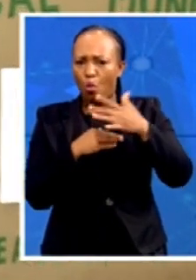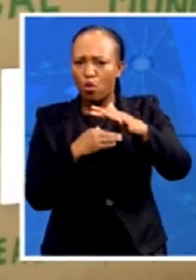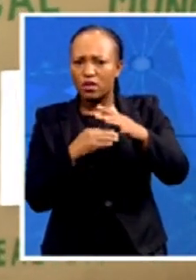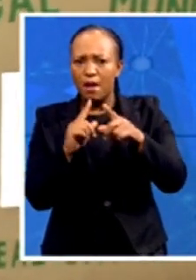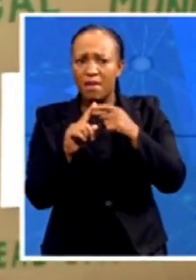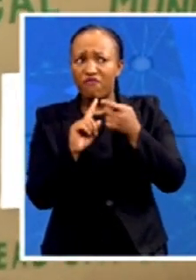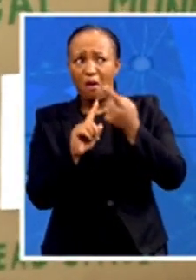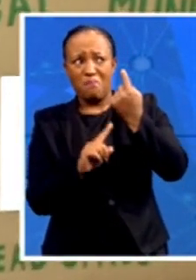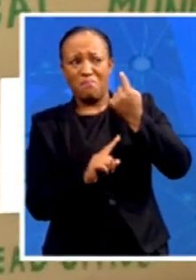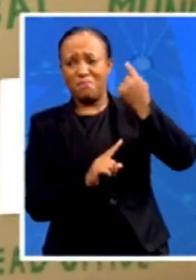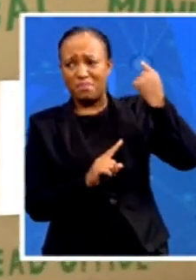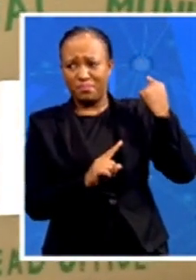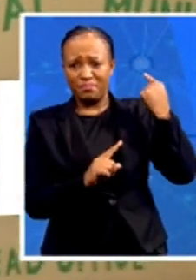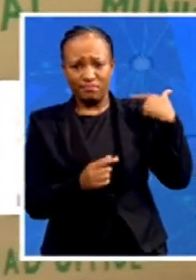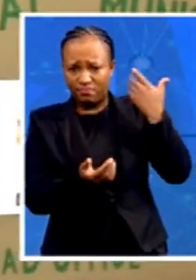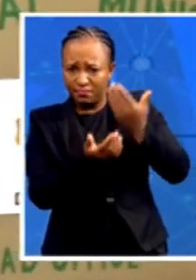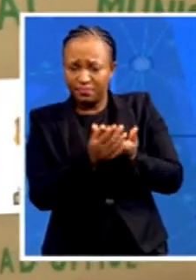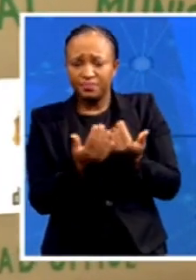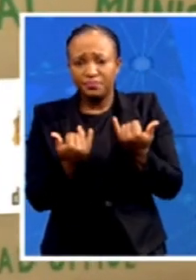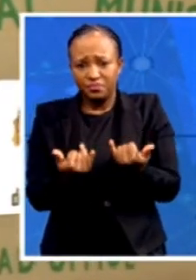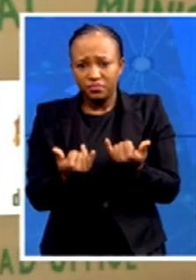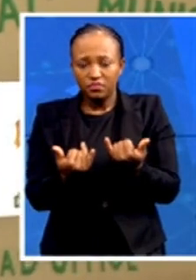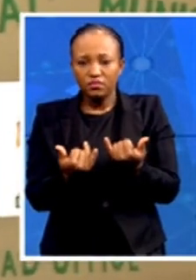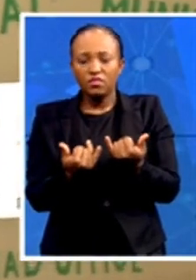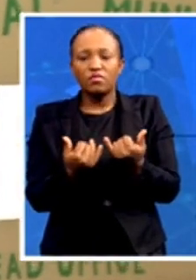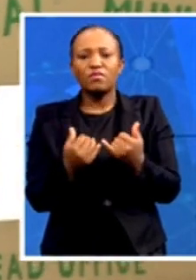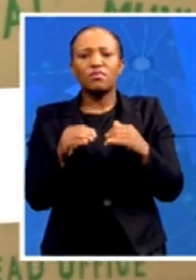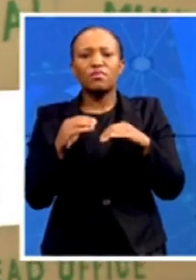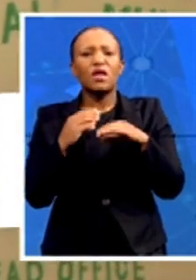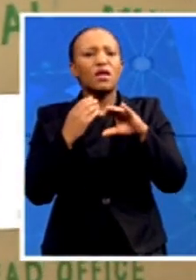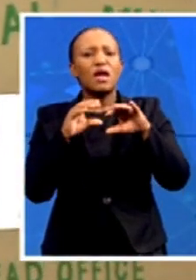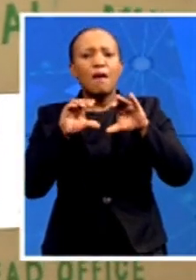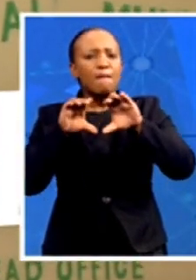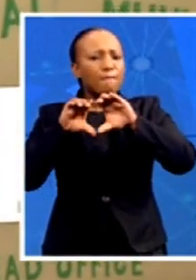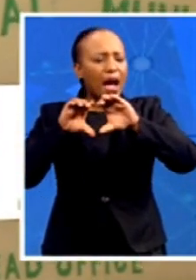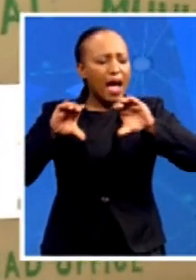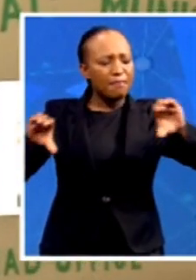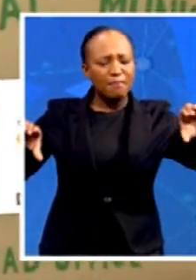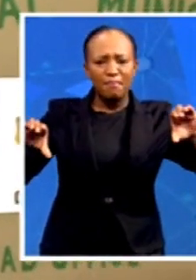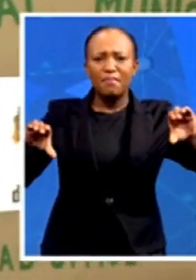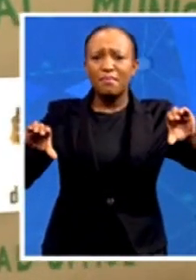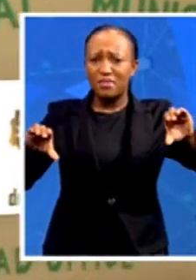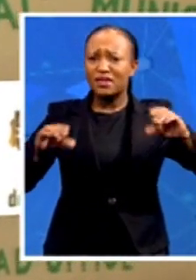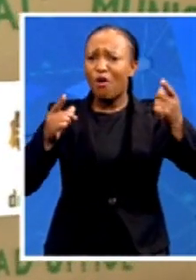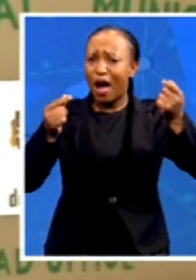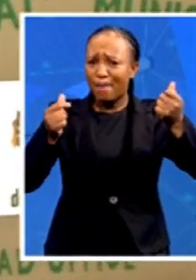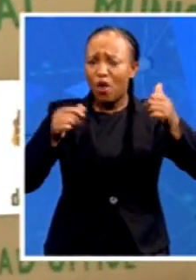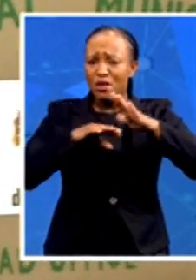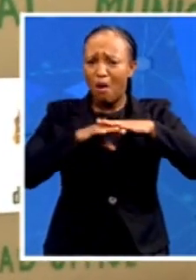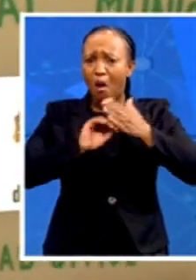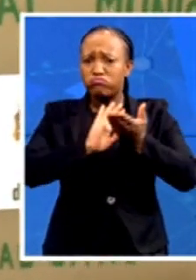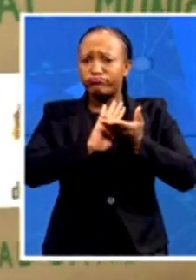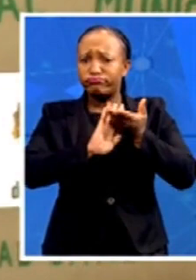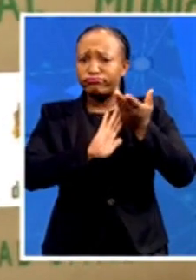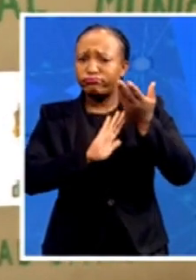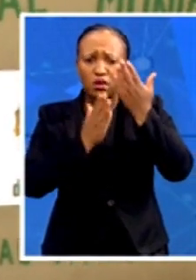of that pipe every time it's escalated too high. I don't know who charged here. And then that pipe, they've put a person, I